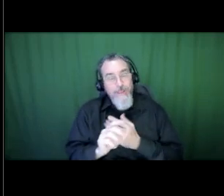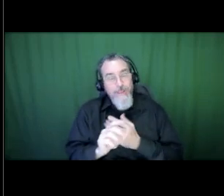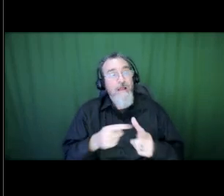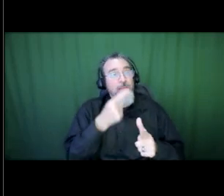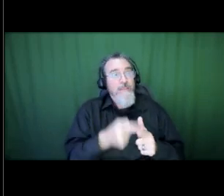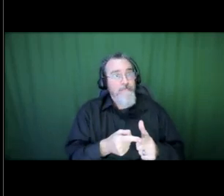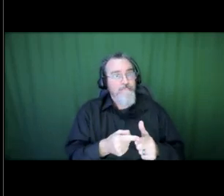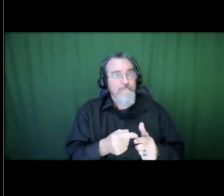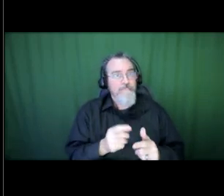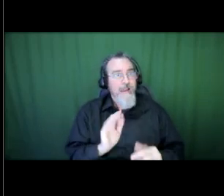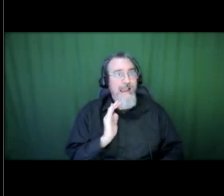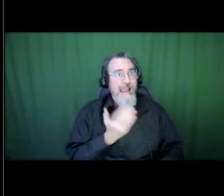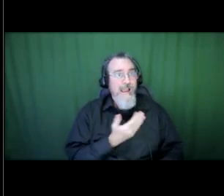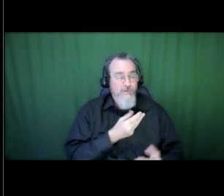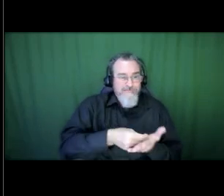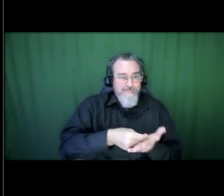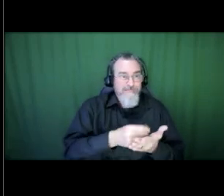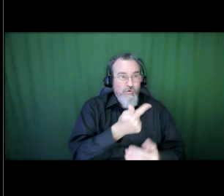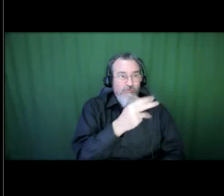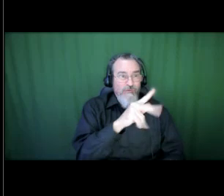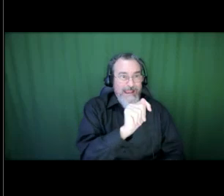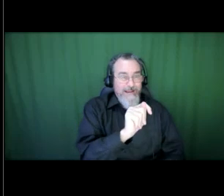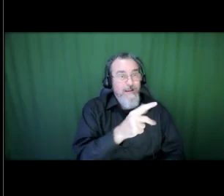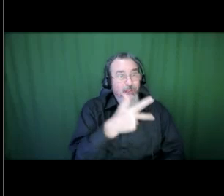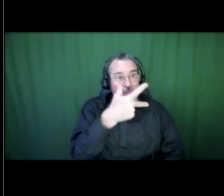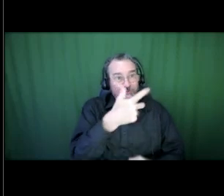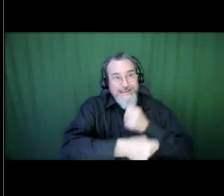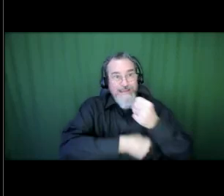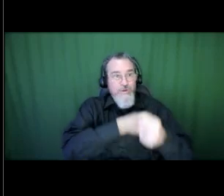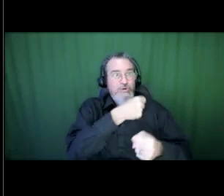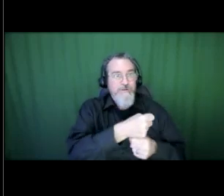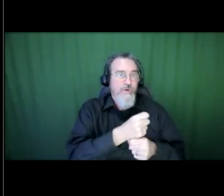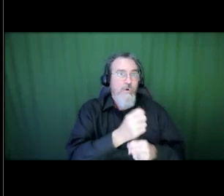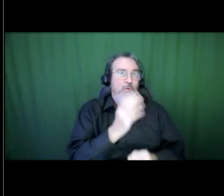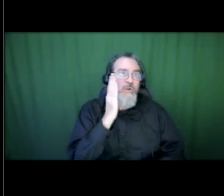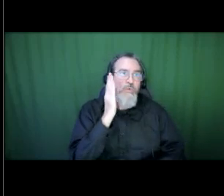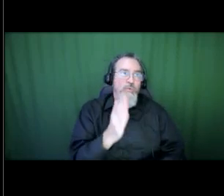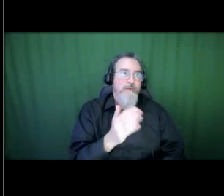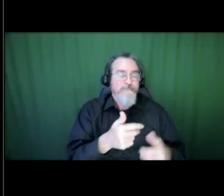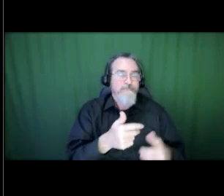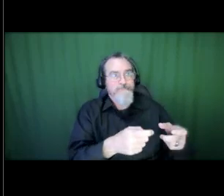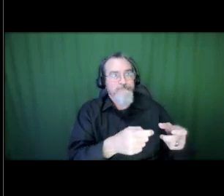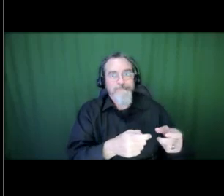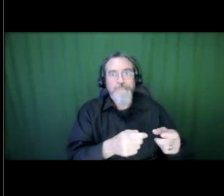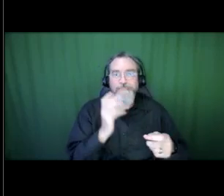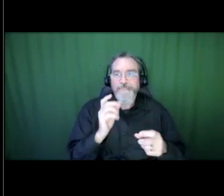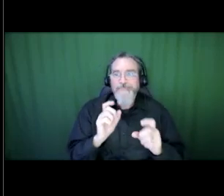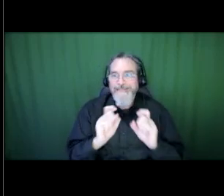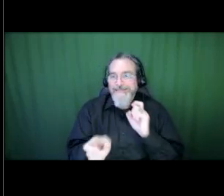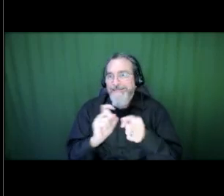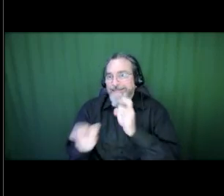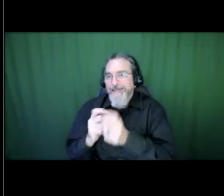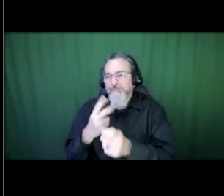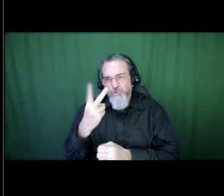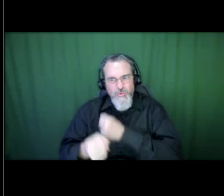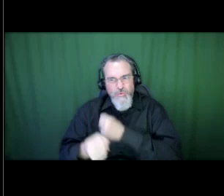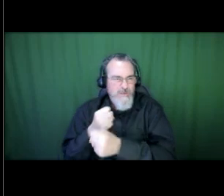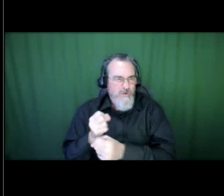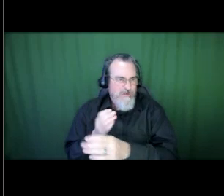be implementing it for 2 subsequent years after. We are getting a tremendous amount of interest to be able to bring this to other communities, other